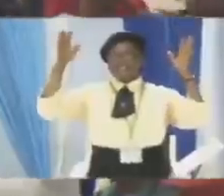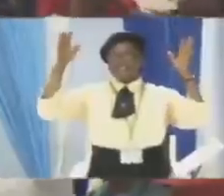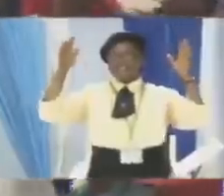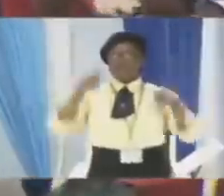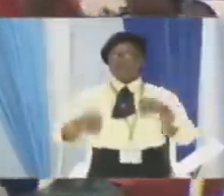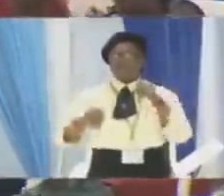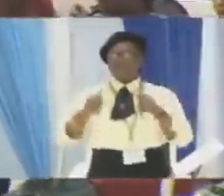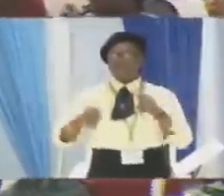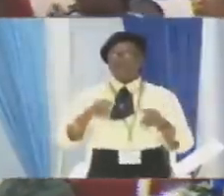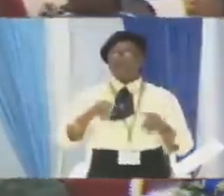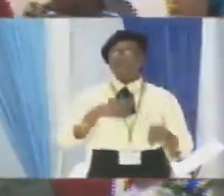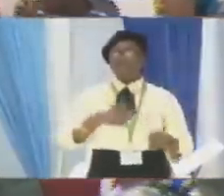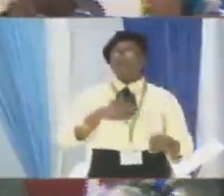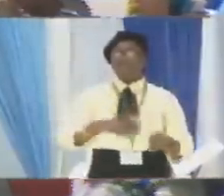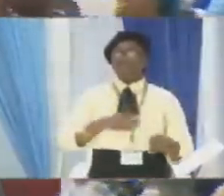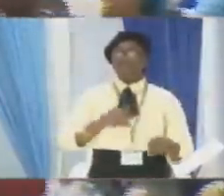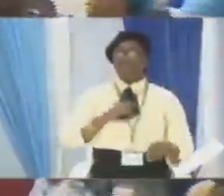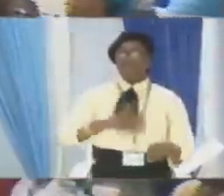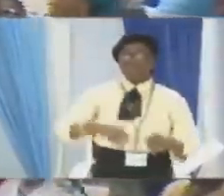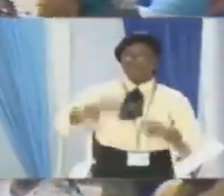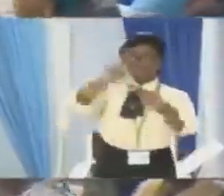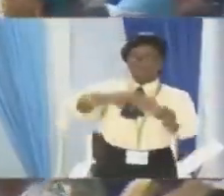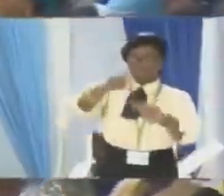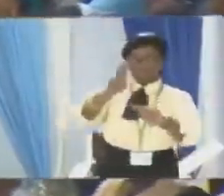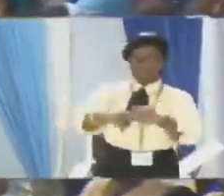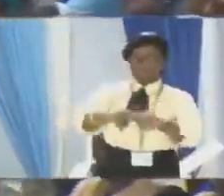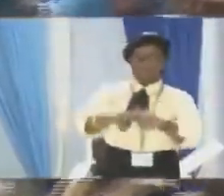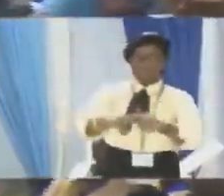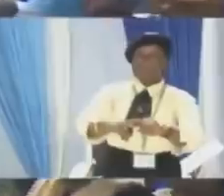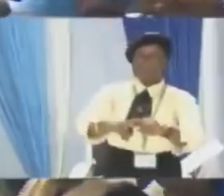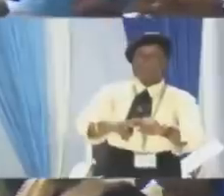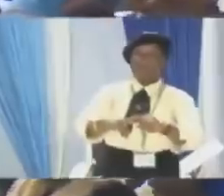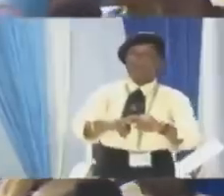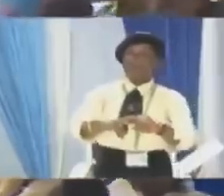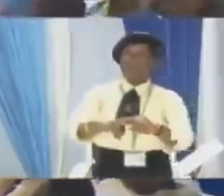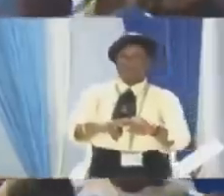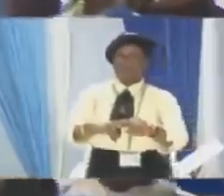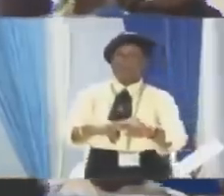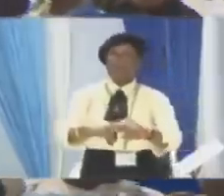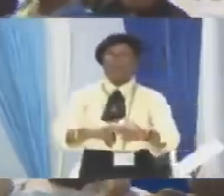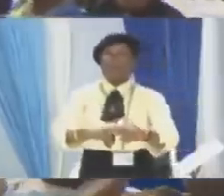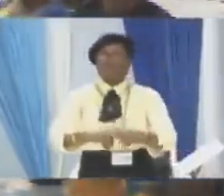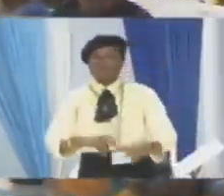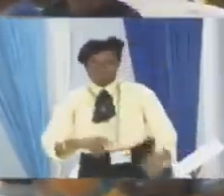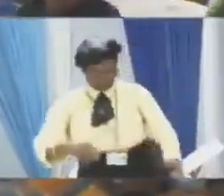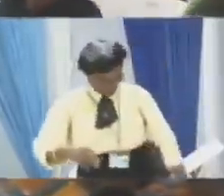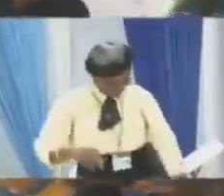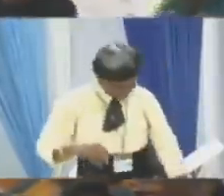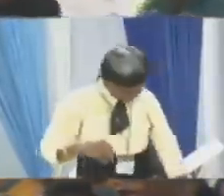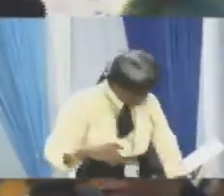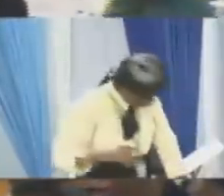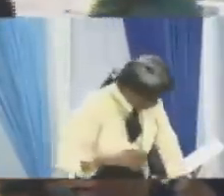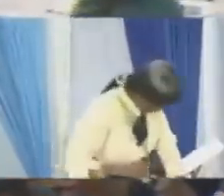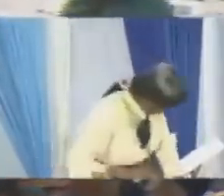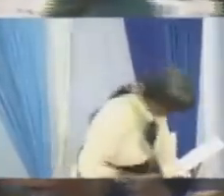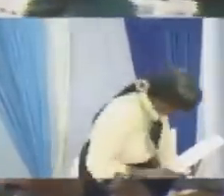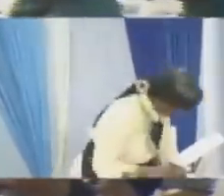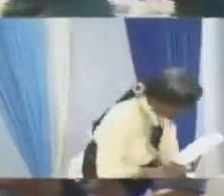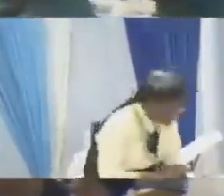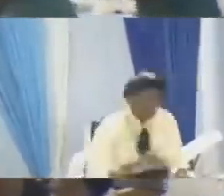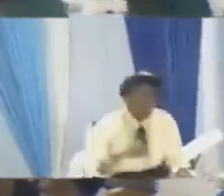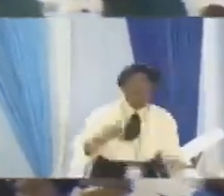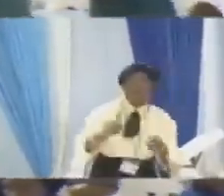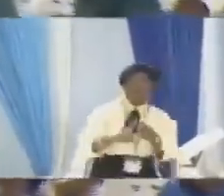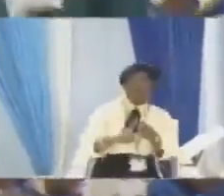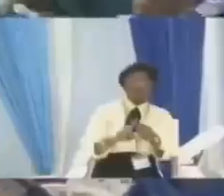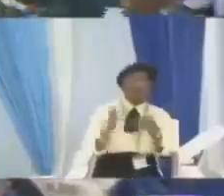Brethren, I appreciate the Lord for this privilege that God has given me to stand before you and to bring the